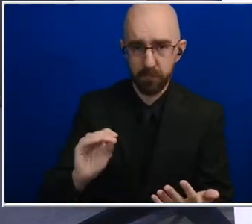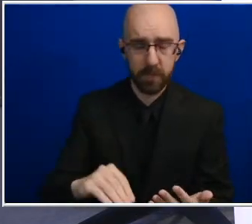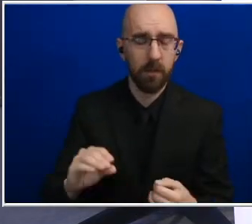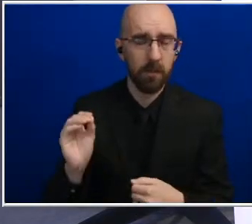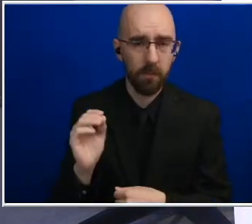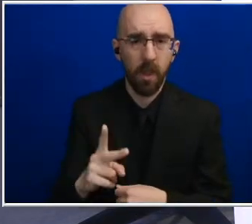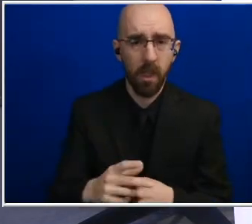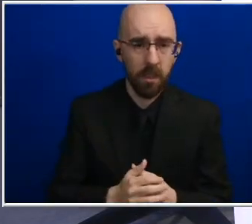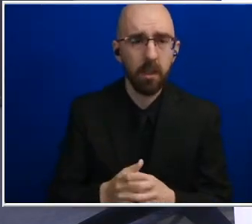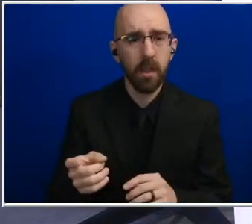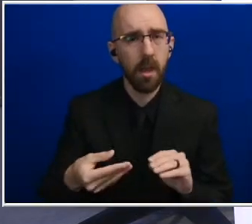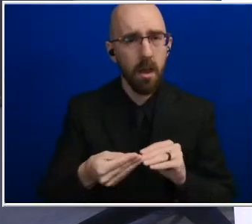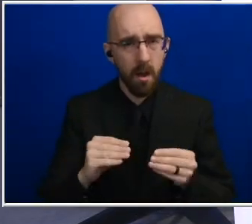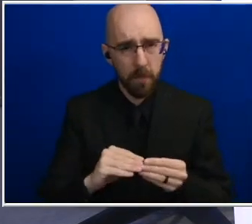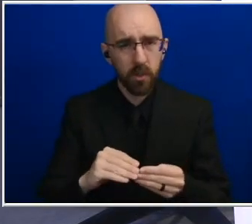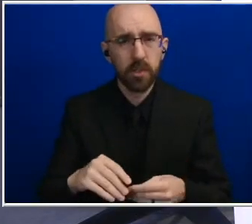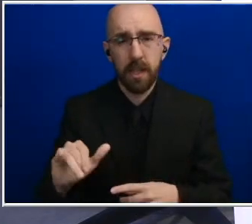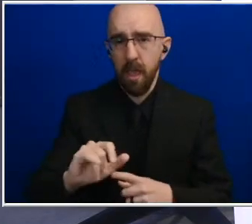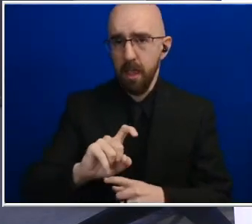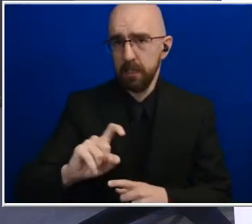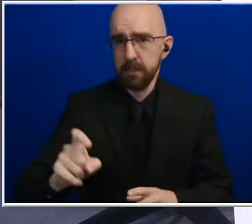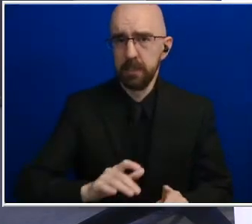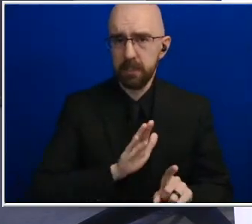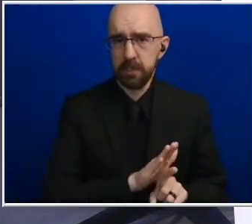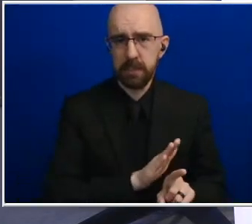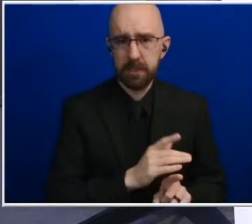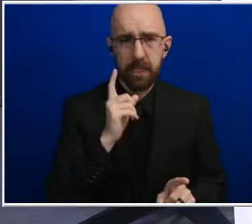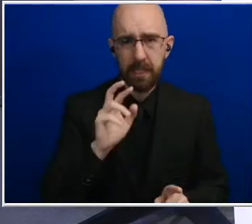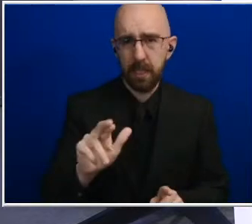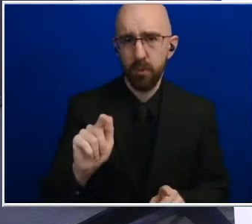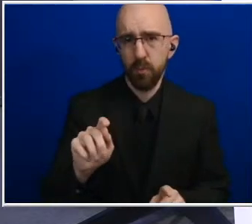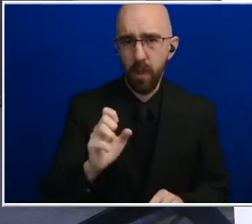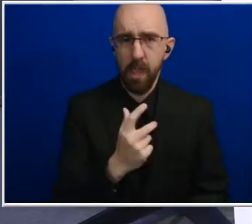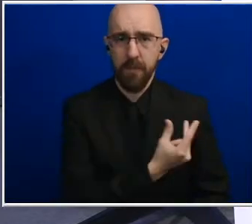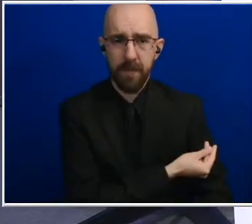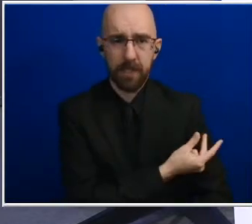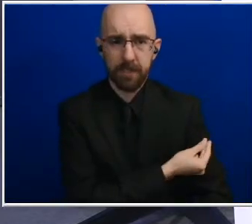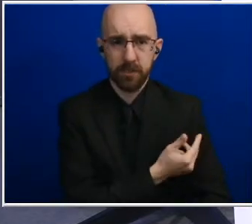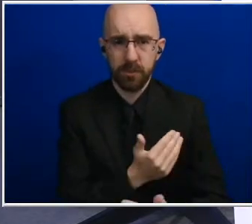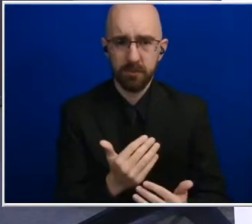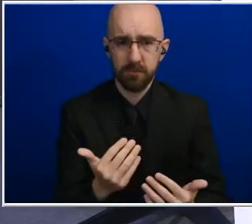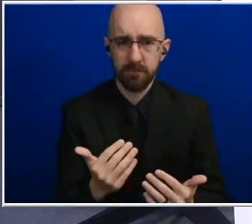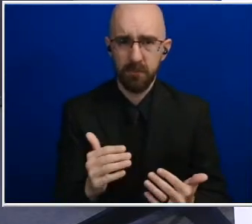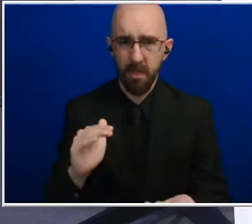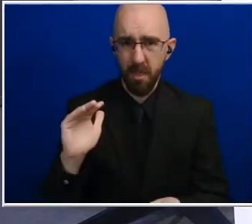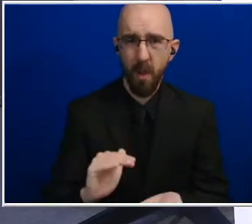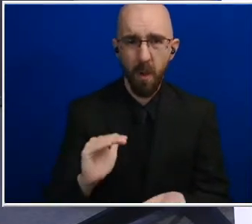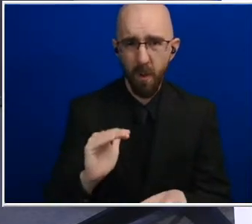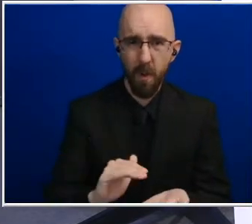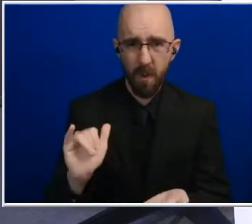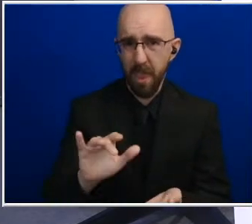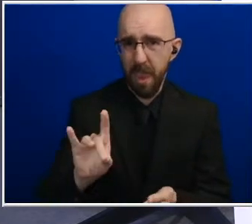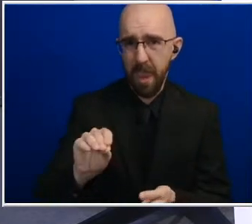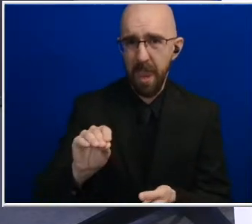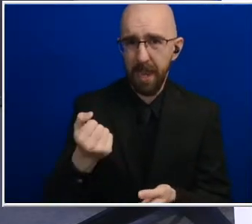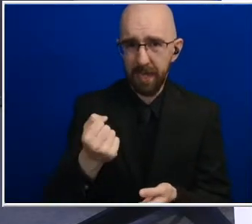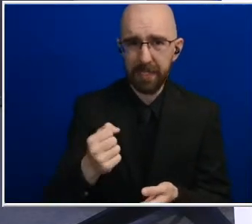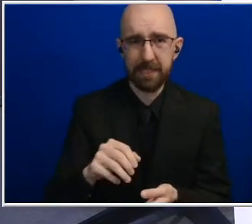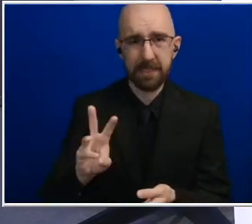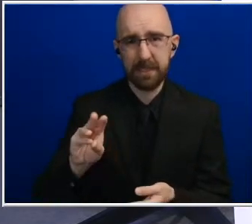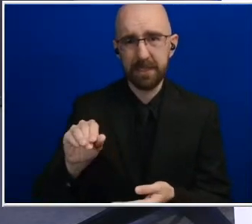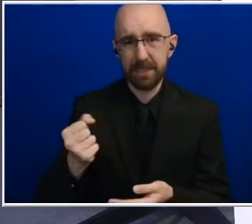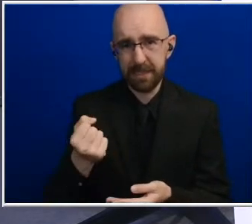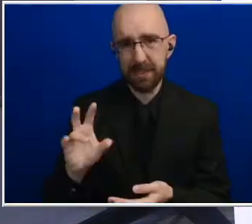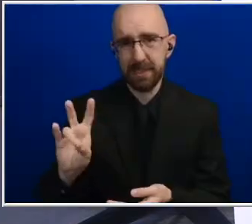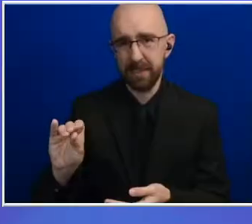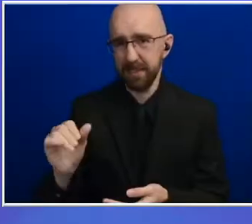in like Texas, I think the rate of vaccination got pretty low, Yeah. like in the below 80, down in the 60s Correct. and 70s. Yeah. And